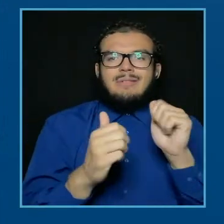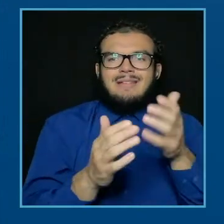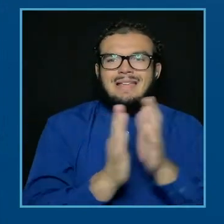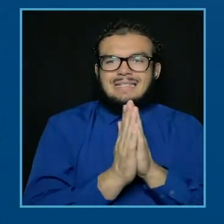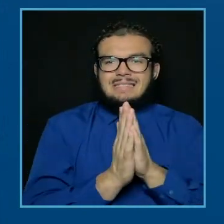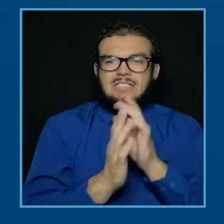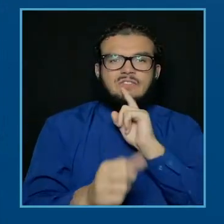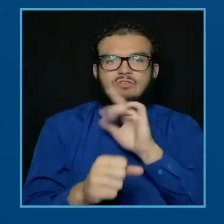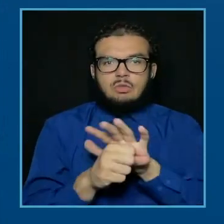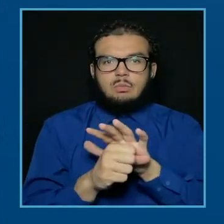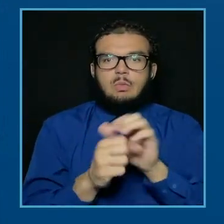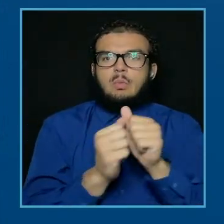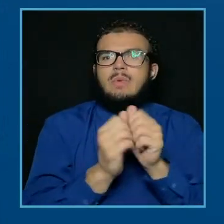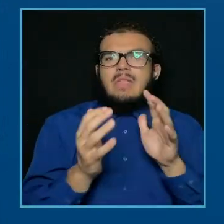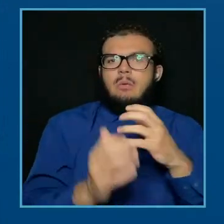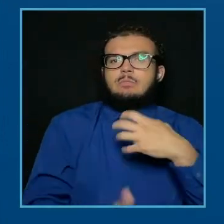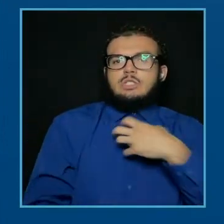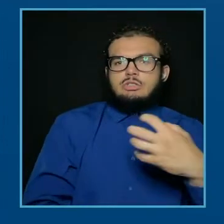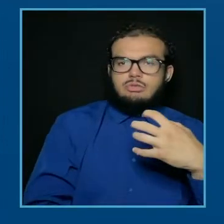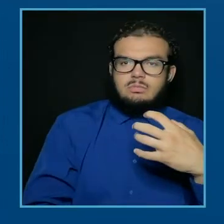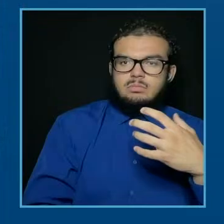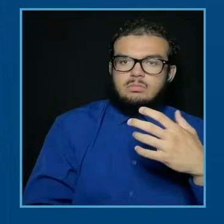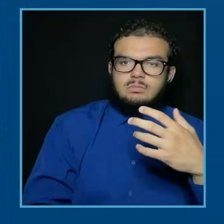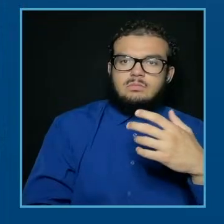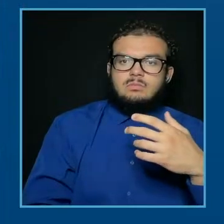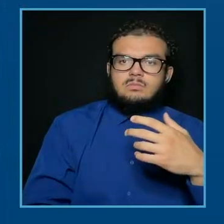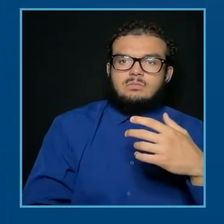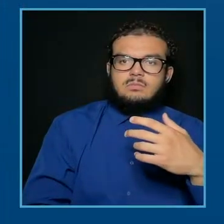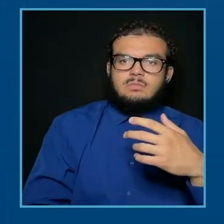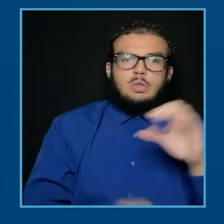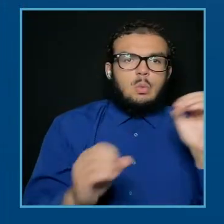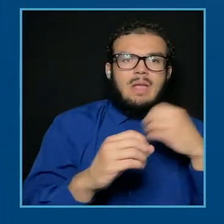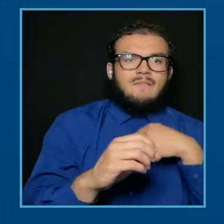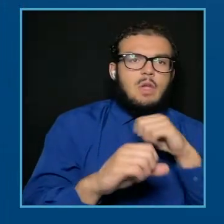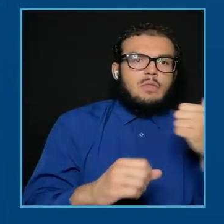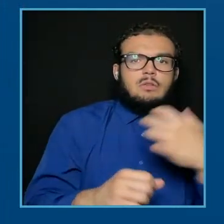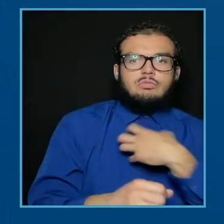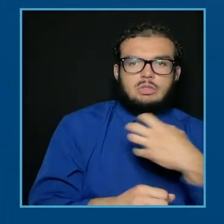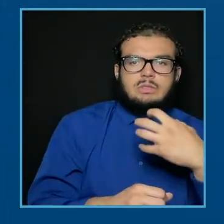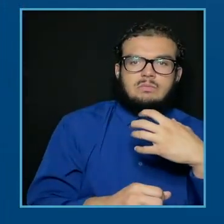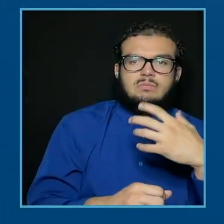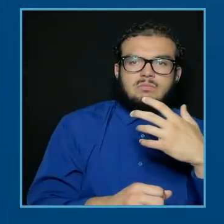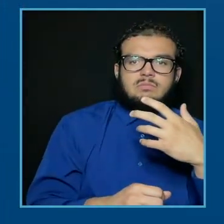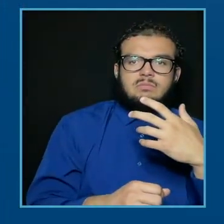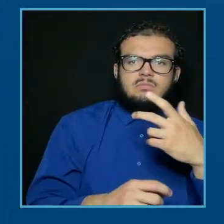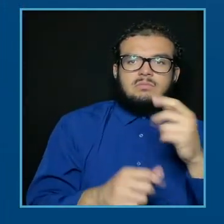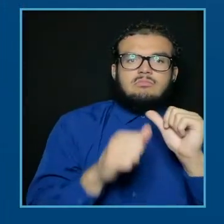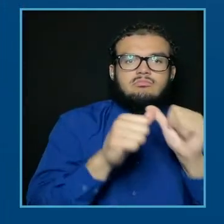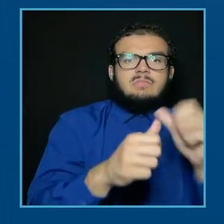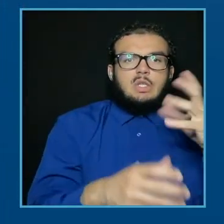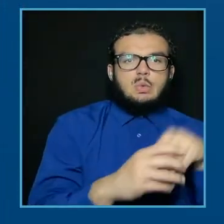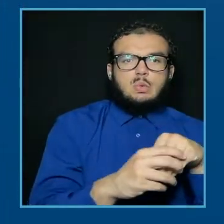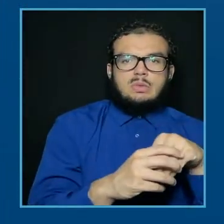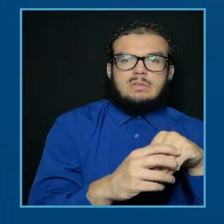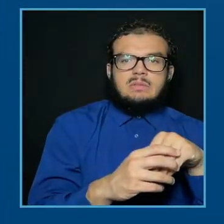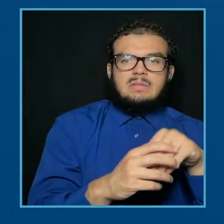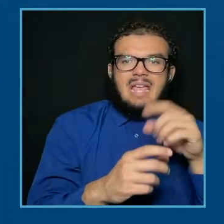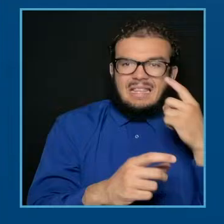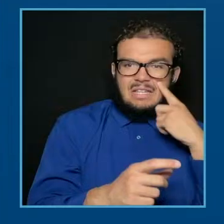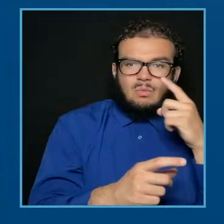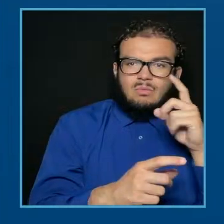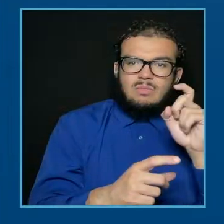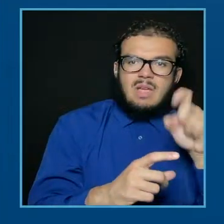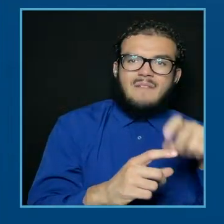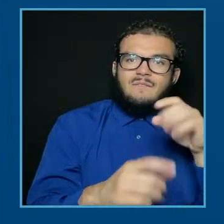confirm without objection that nobody has any objection to the inclusion of this, or otherwise I think we gotta vote